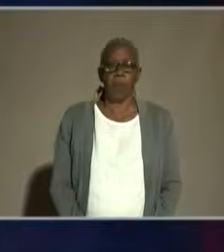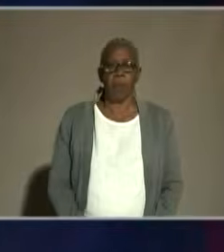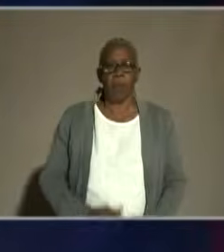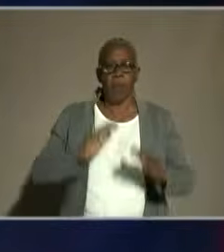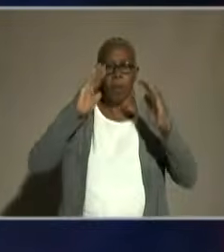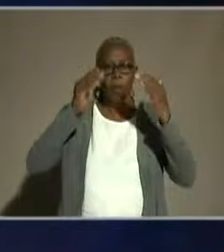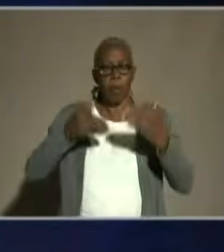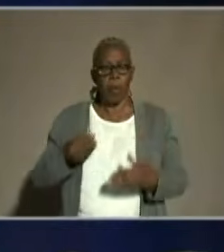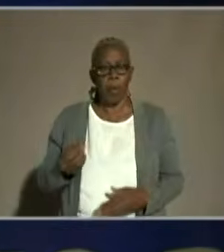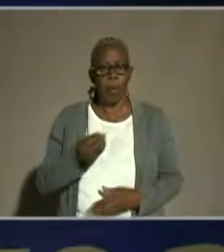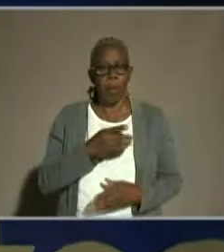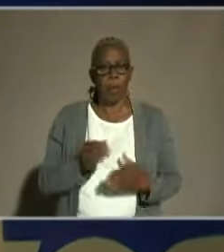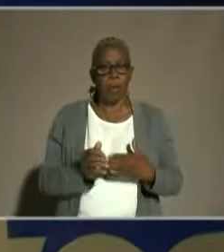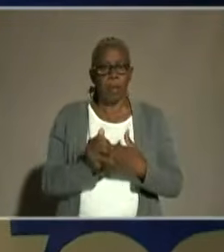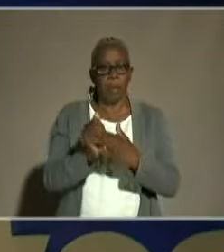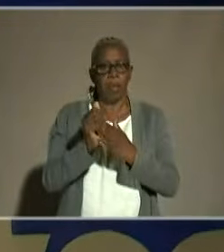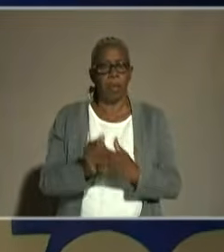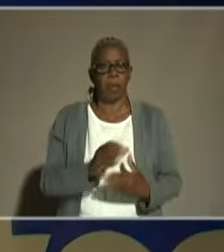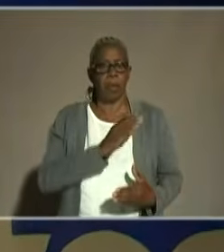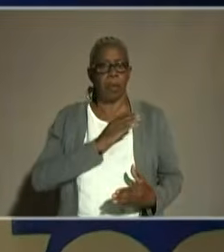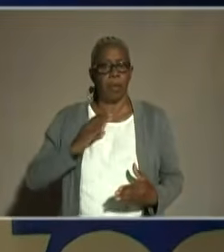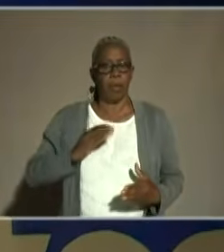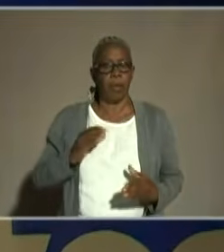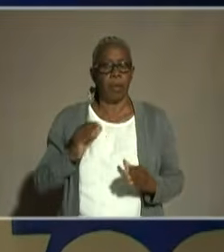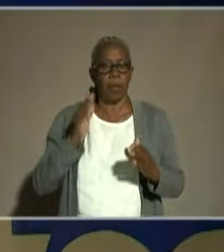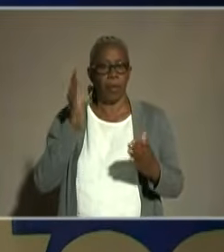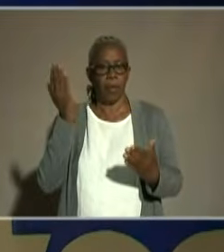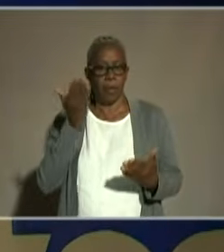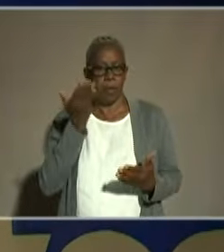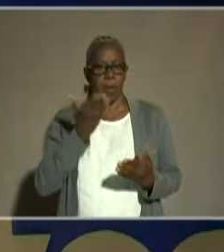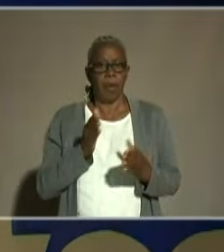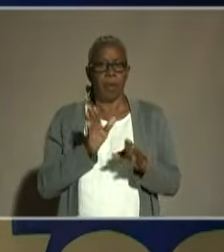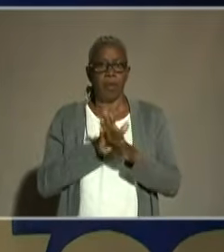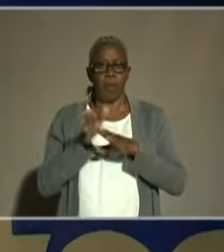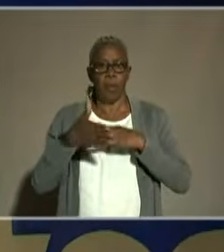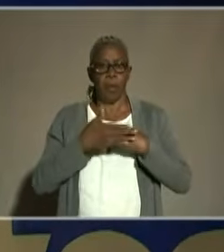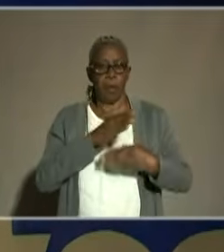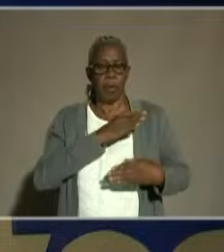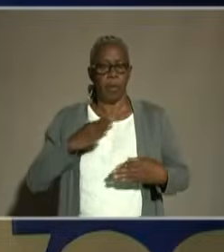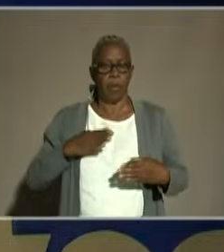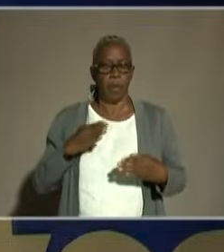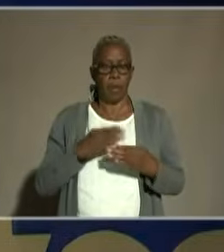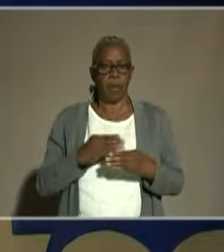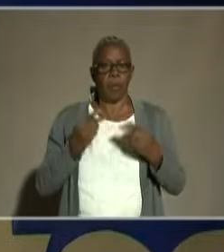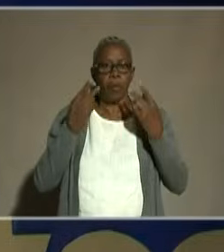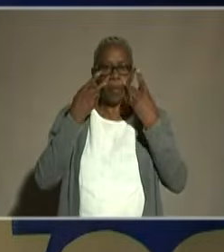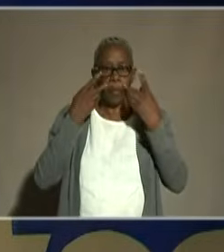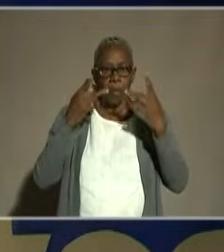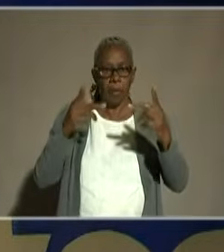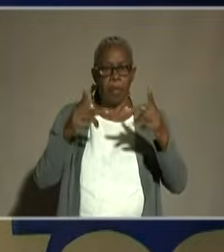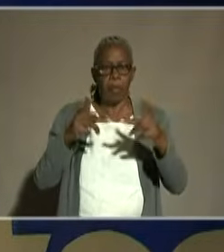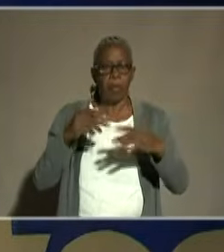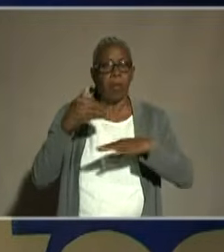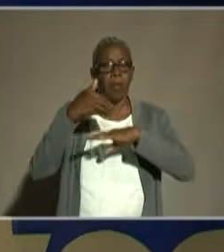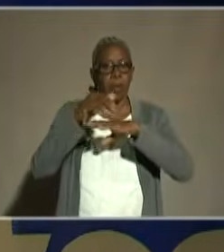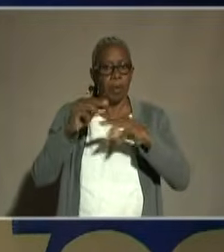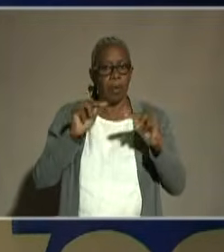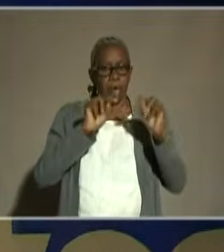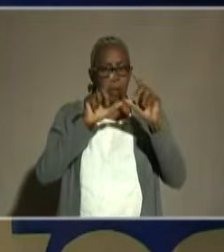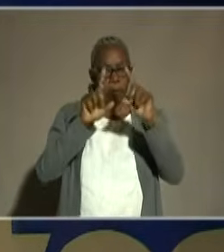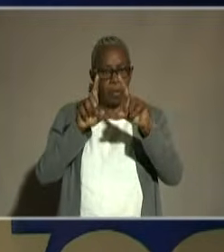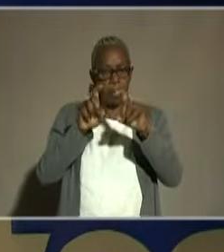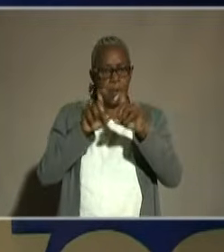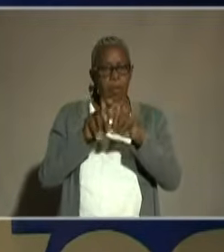Welcome back to the Leaders' Debate presented by the Jamaica Debates Commission. We invite you, the public, to send us your questions via